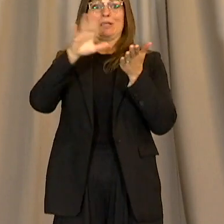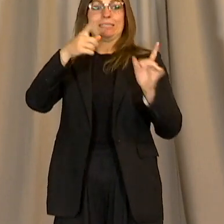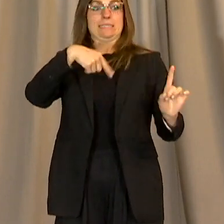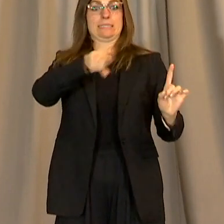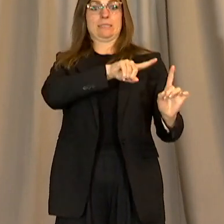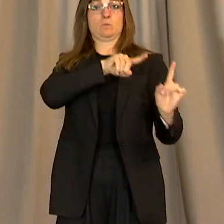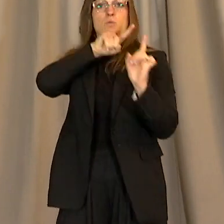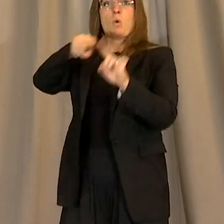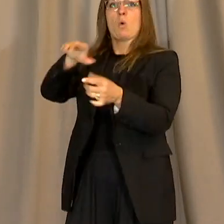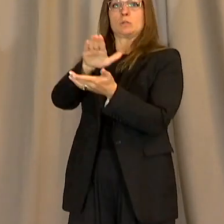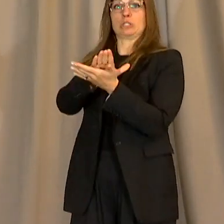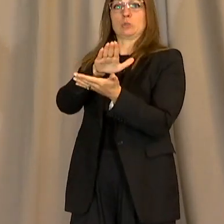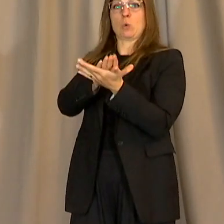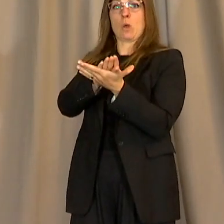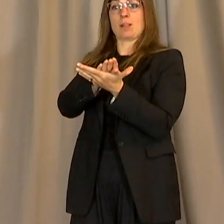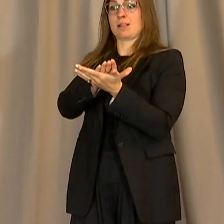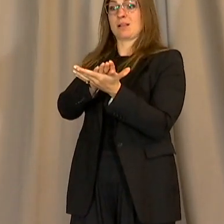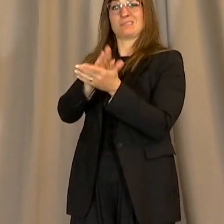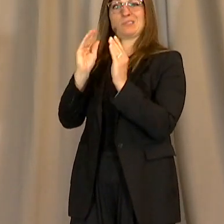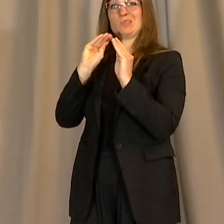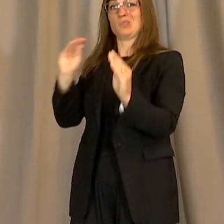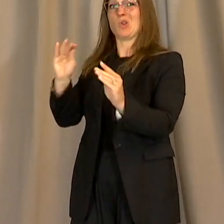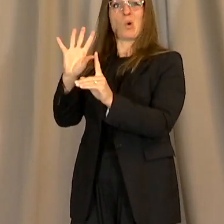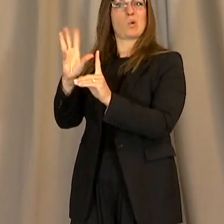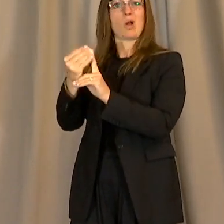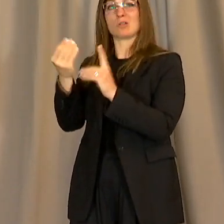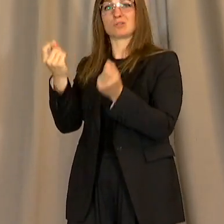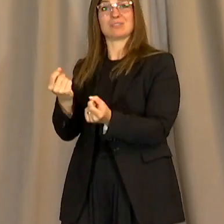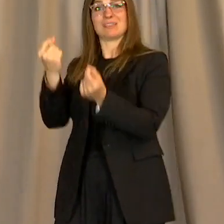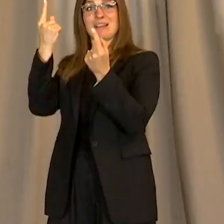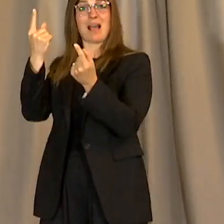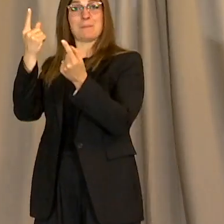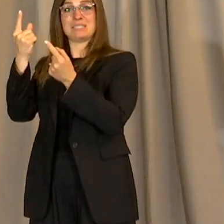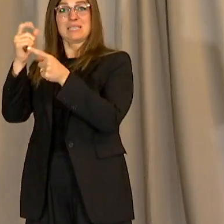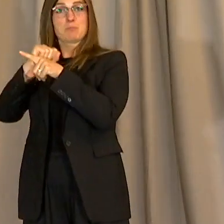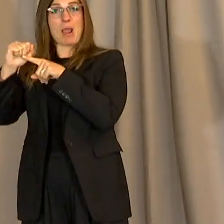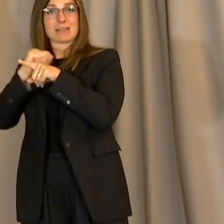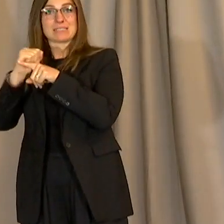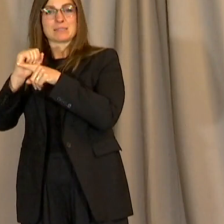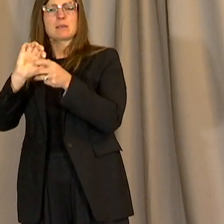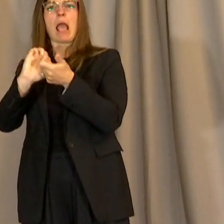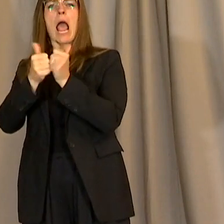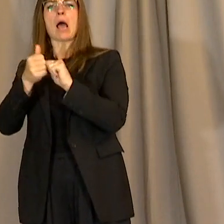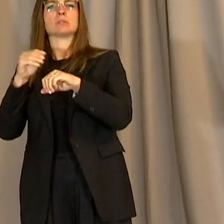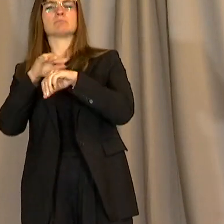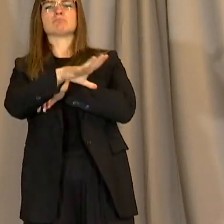attend schools that are lacking culturally competent practices?